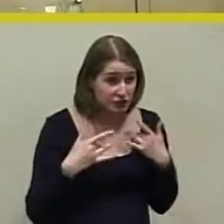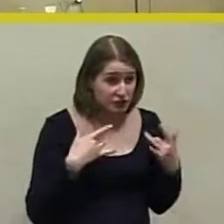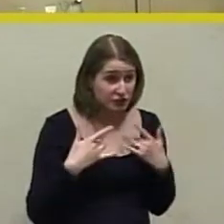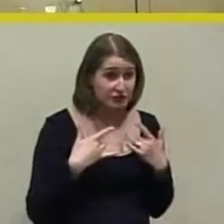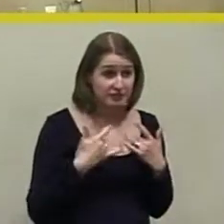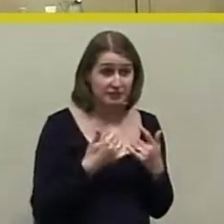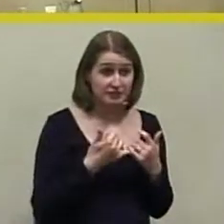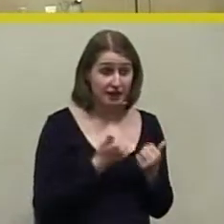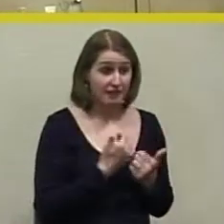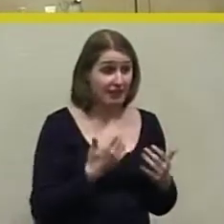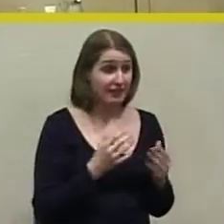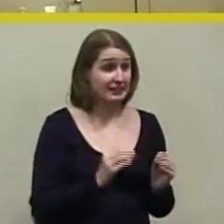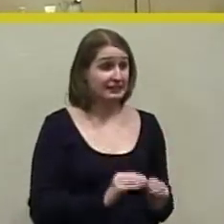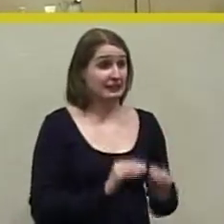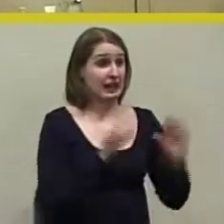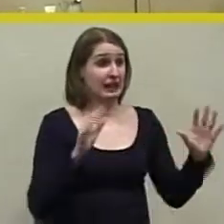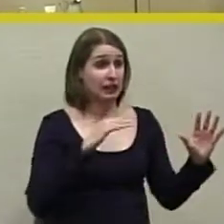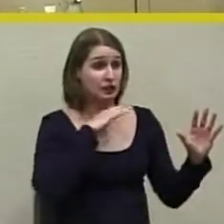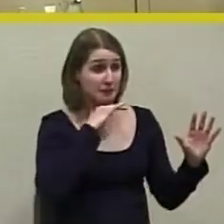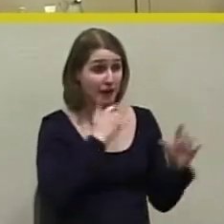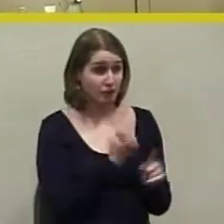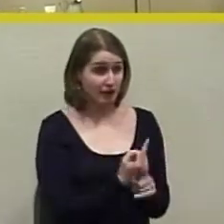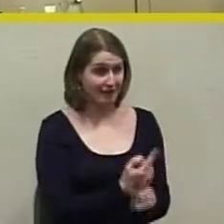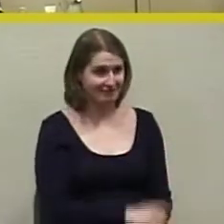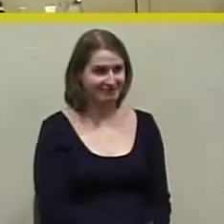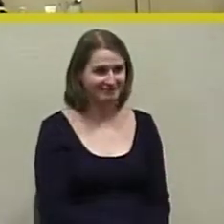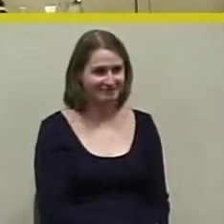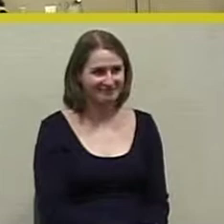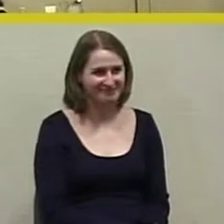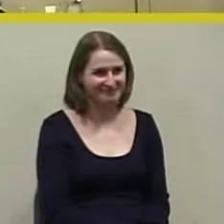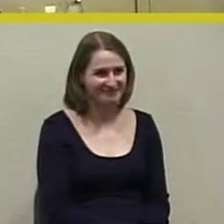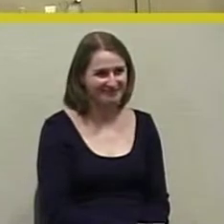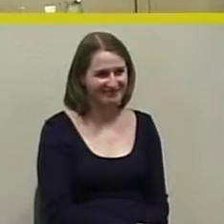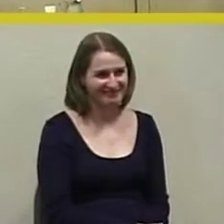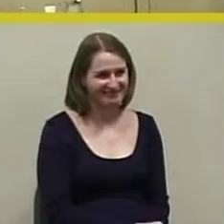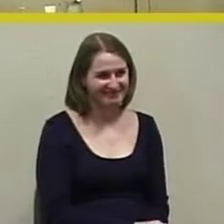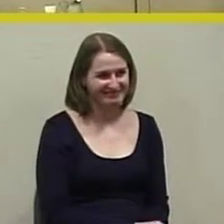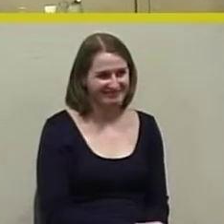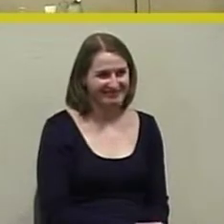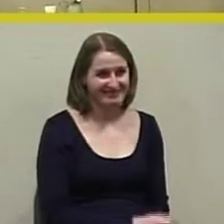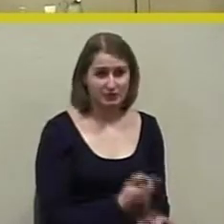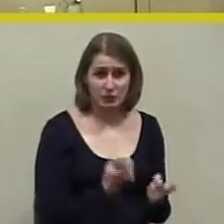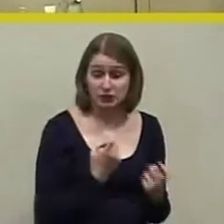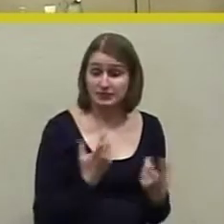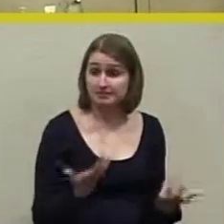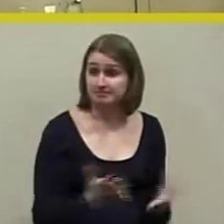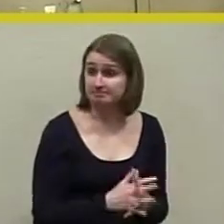Everything is about as clear as mud? We getting there? Any questions?